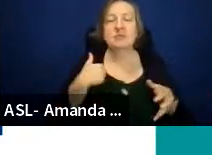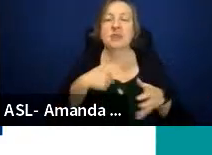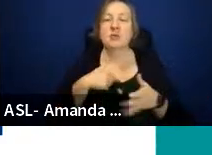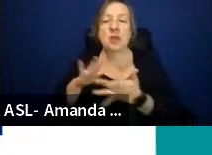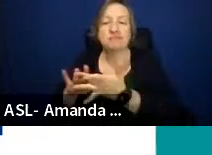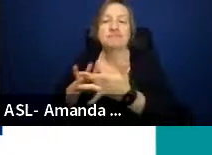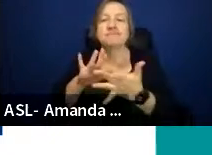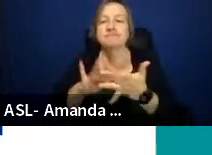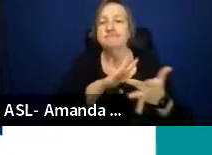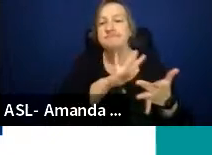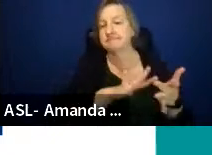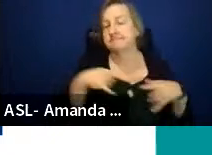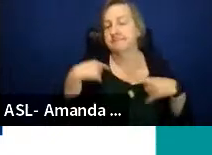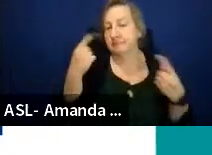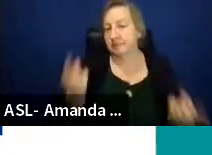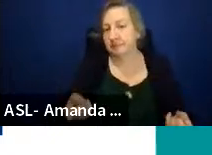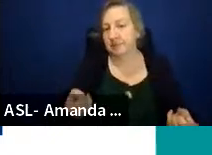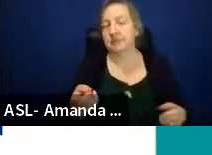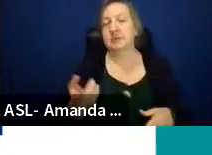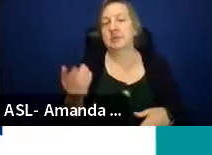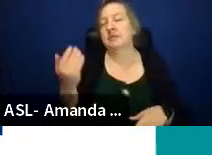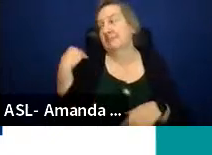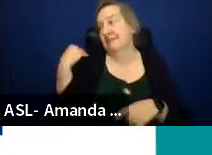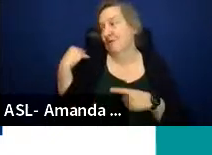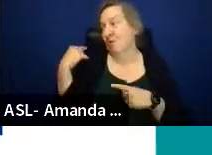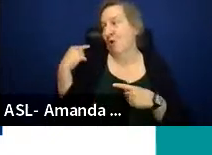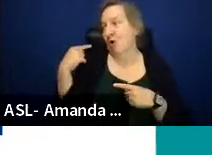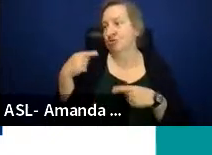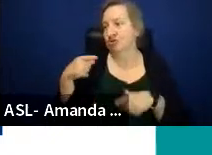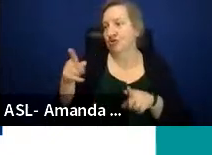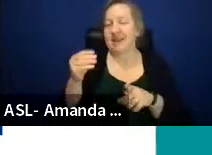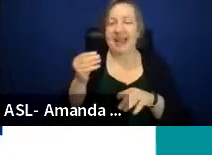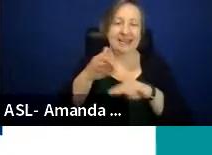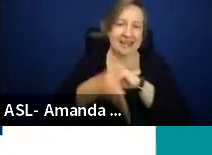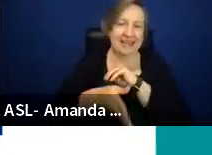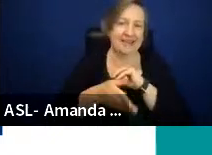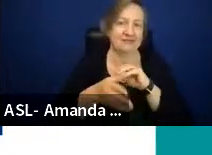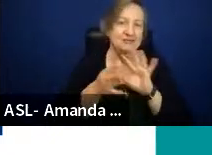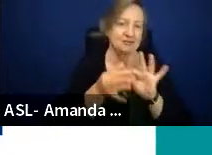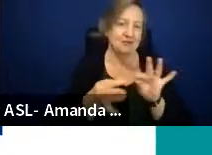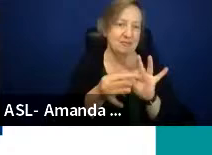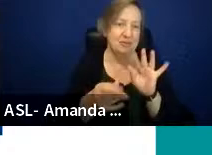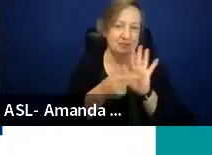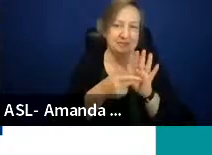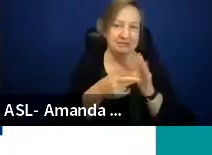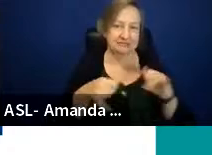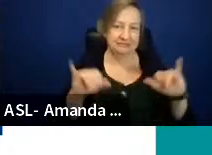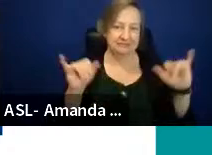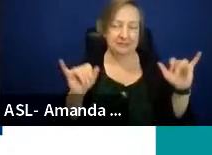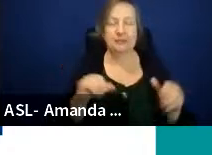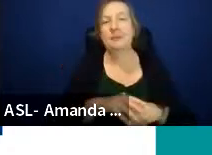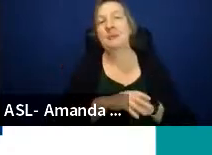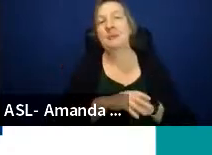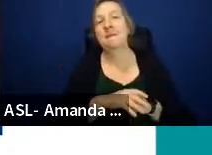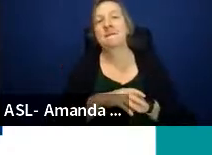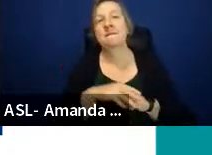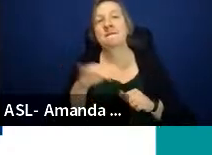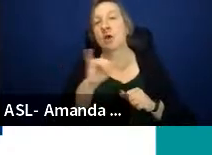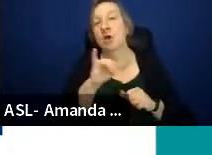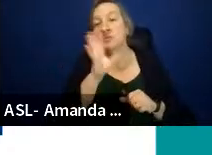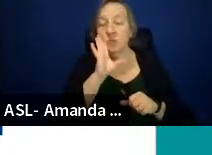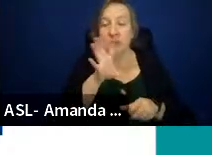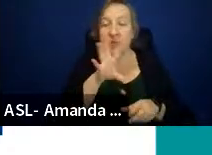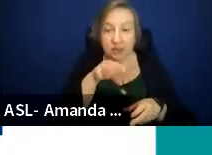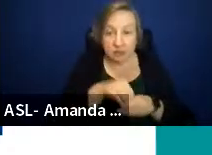out to before, during, and we plan to do it after the comment period. And then also including a list